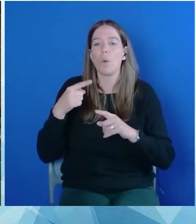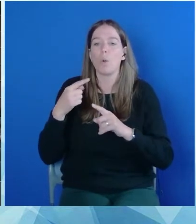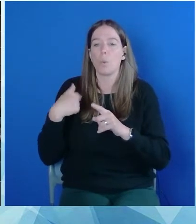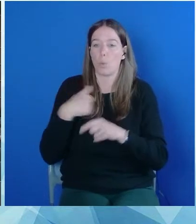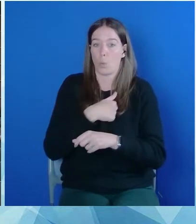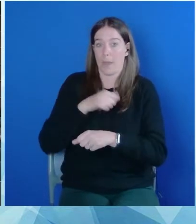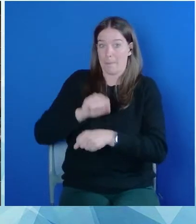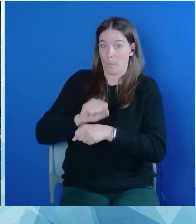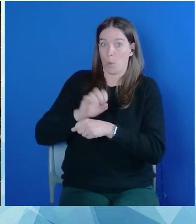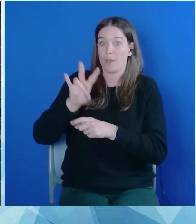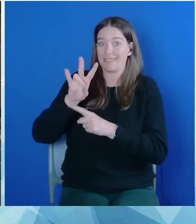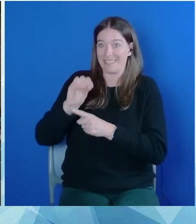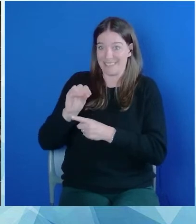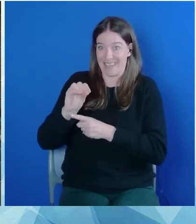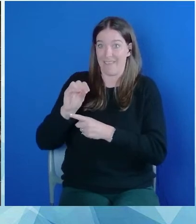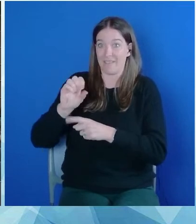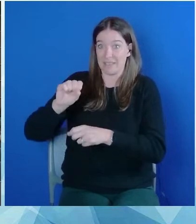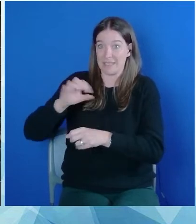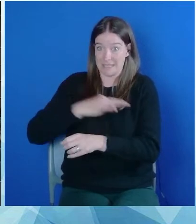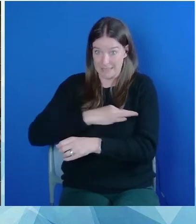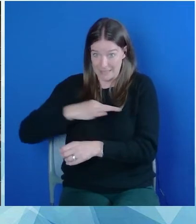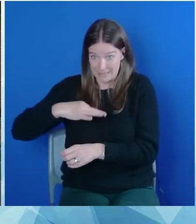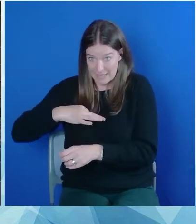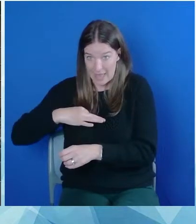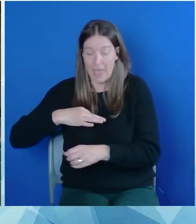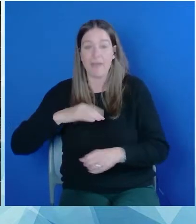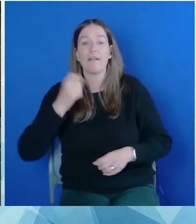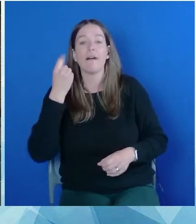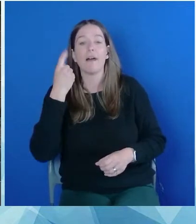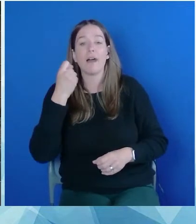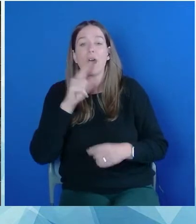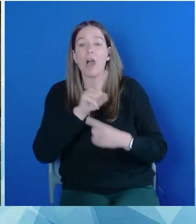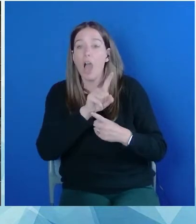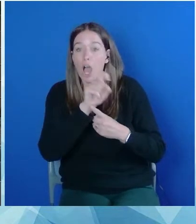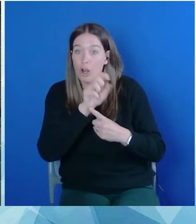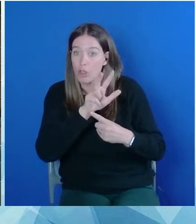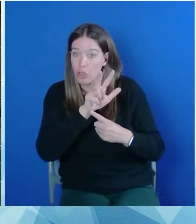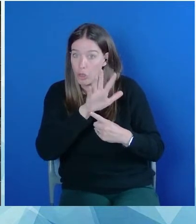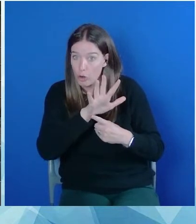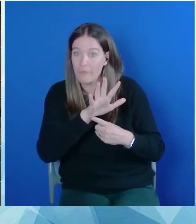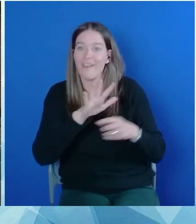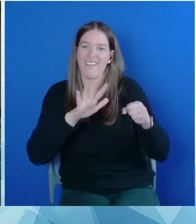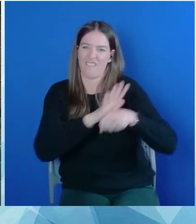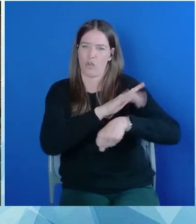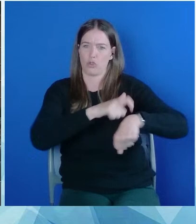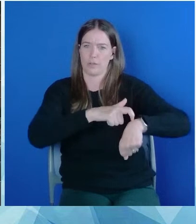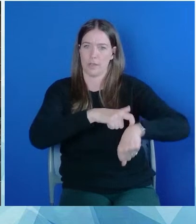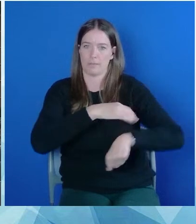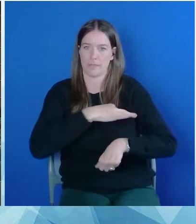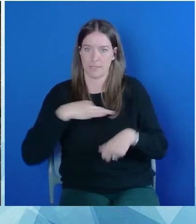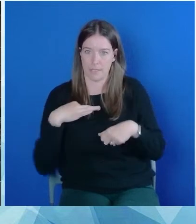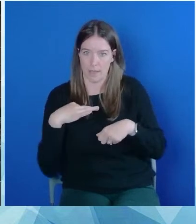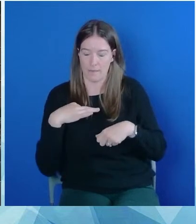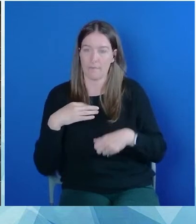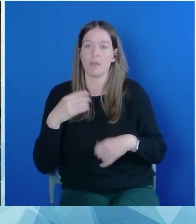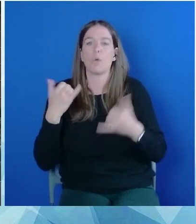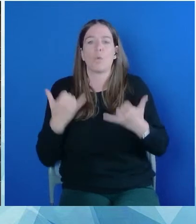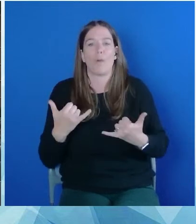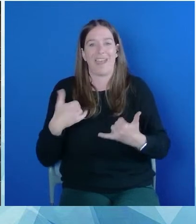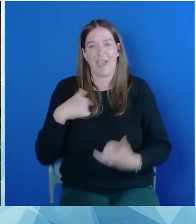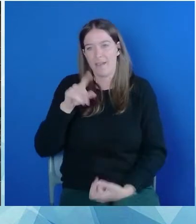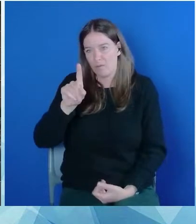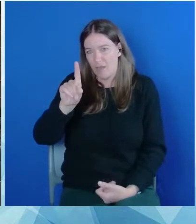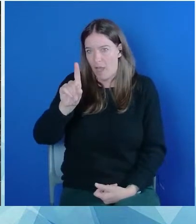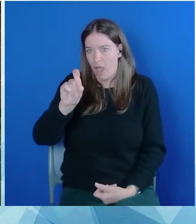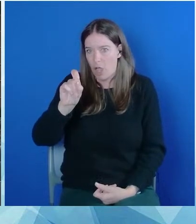135 are full-time, with a 1.0 FTE. There were currently 167 vacancies